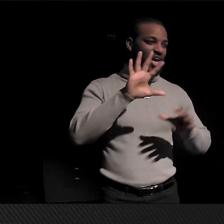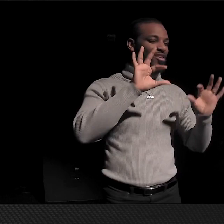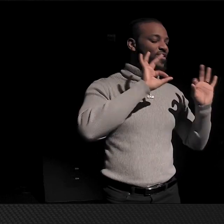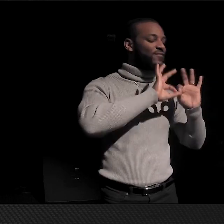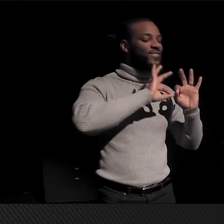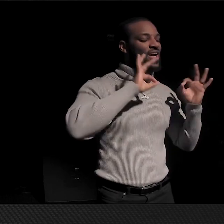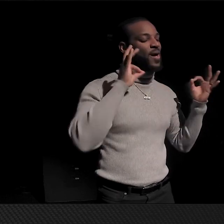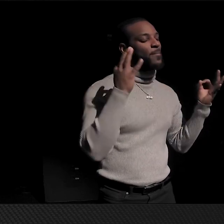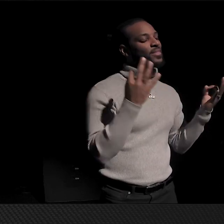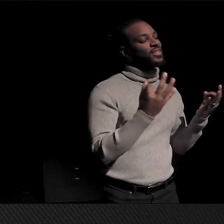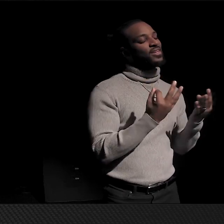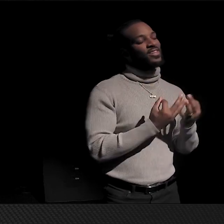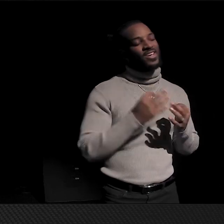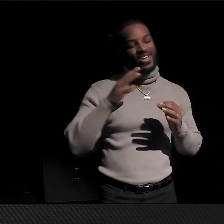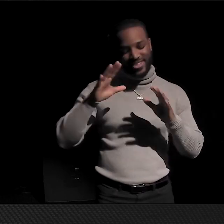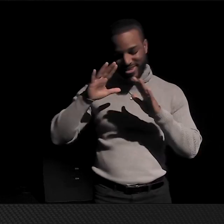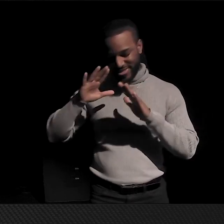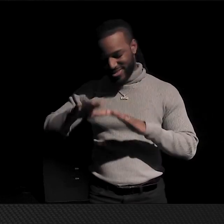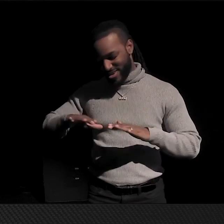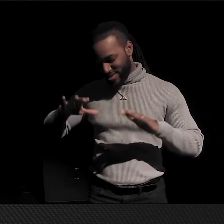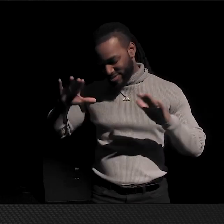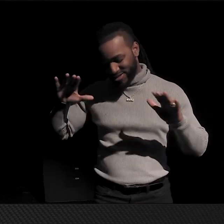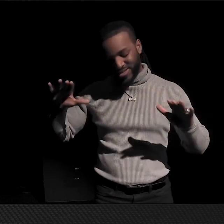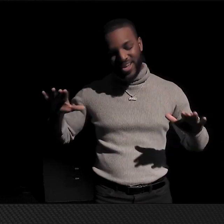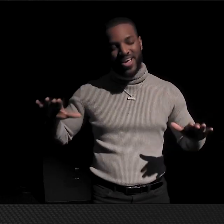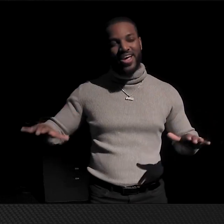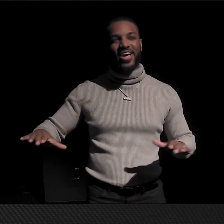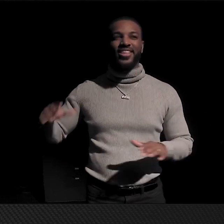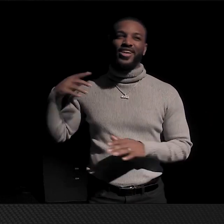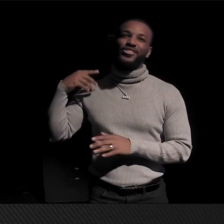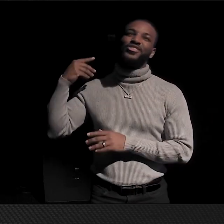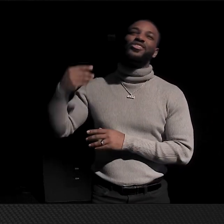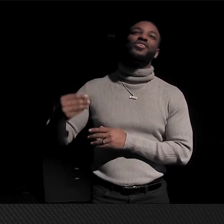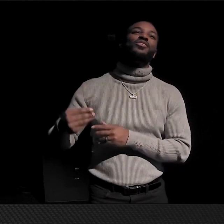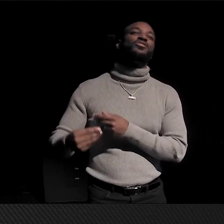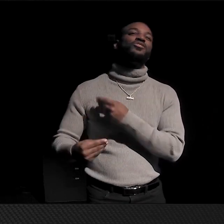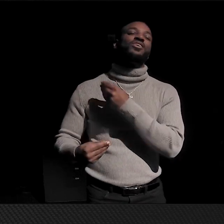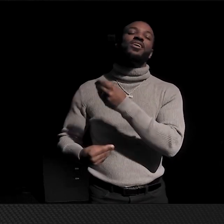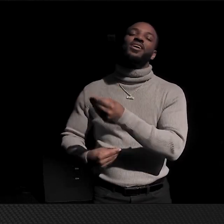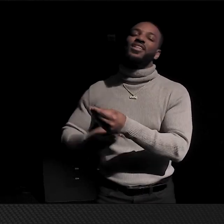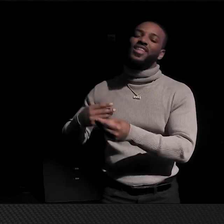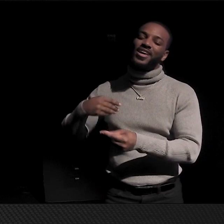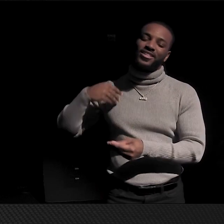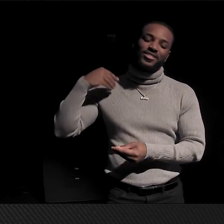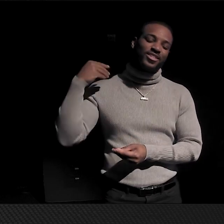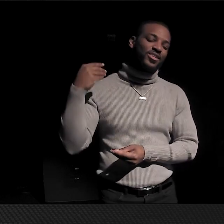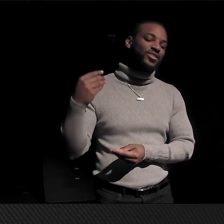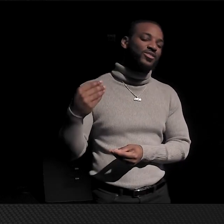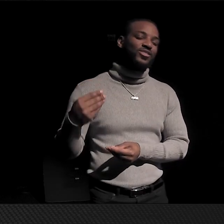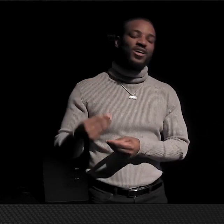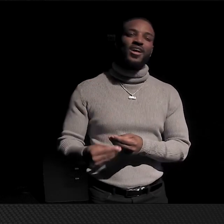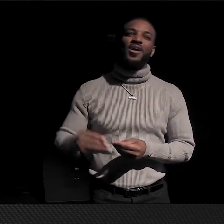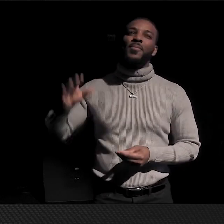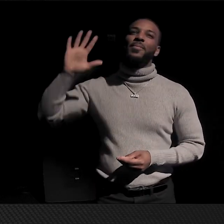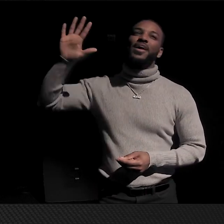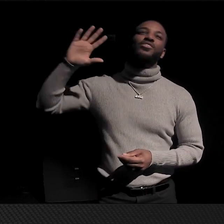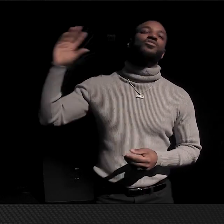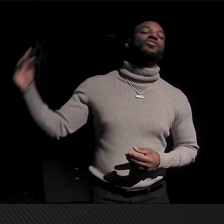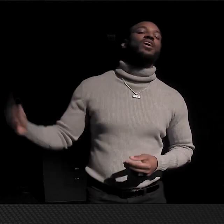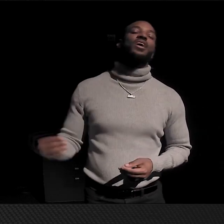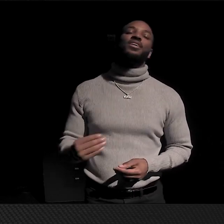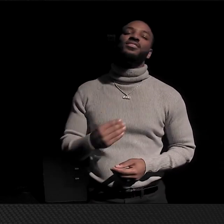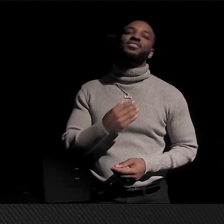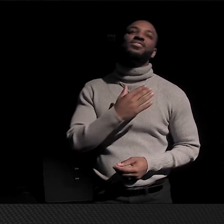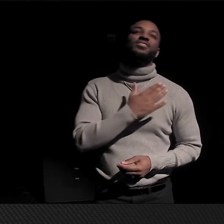generations, and your family, and your children, and their children, and their children. May